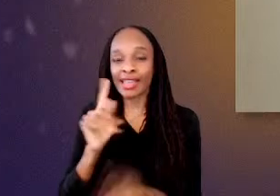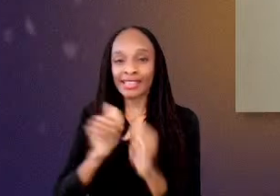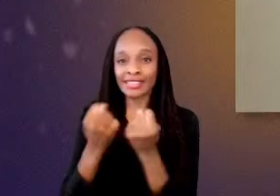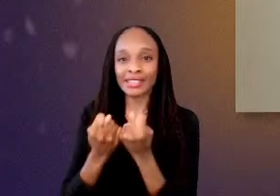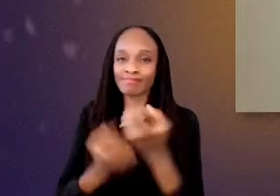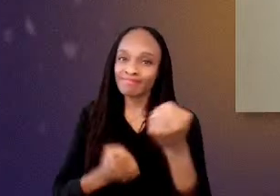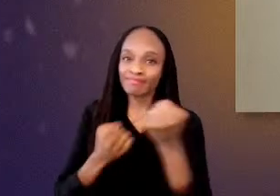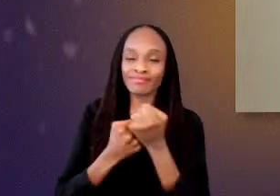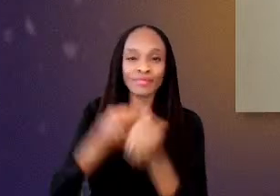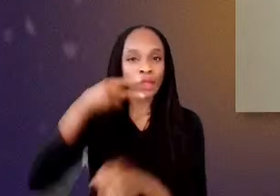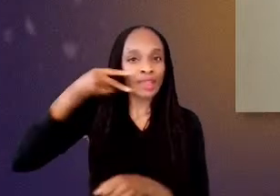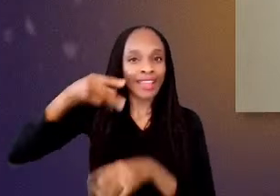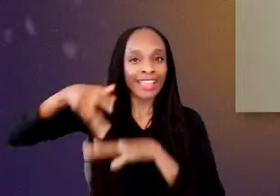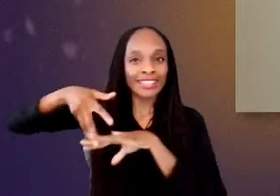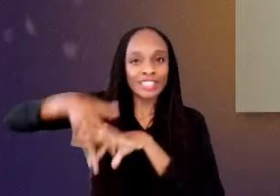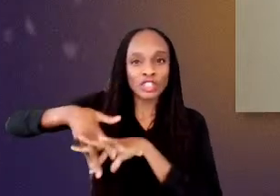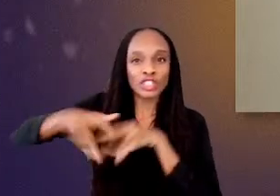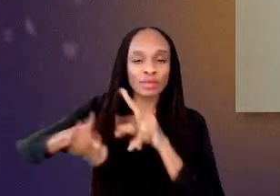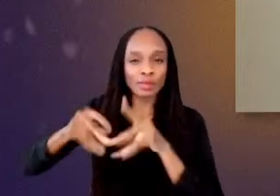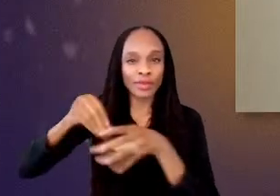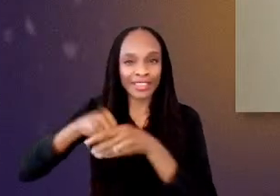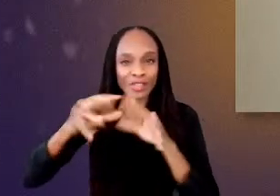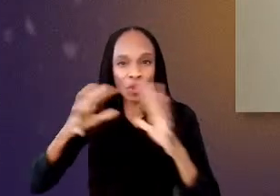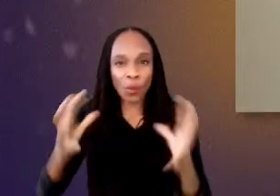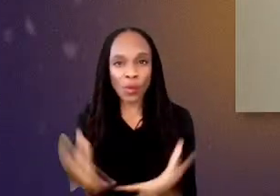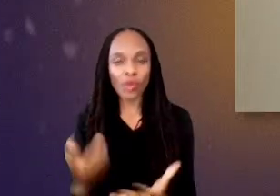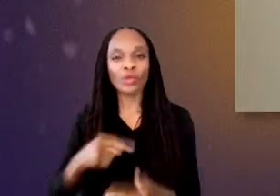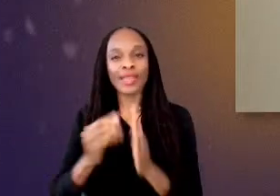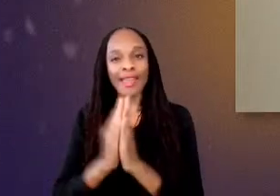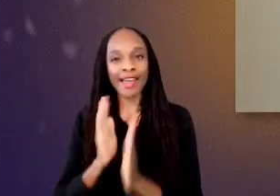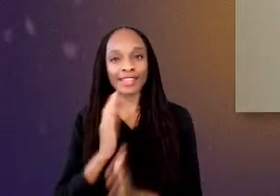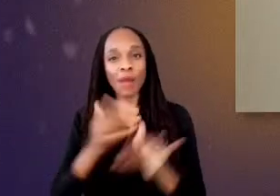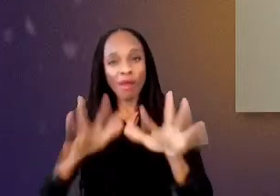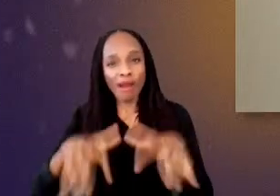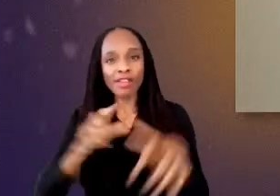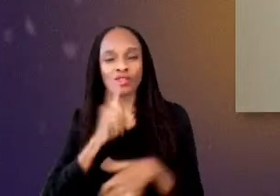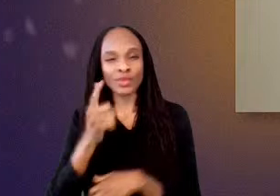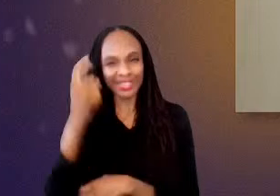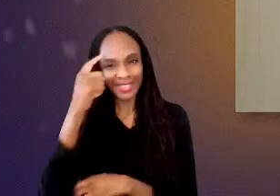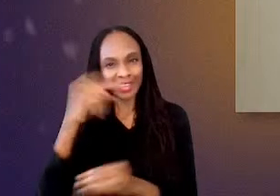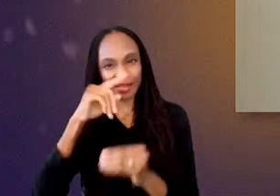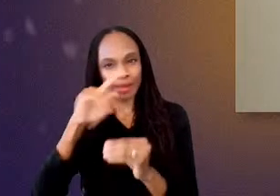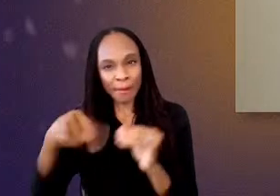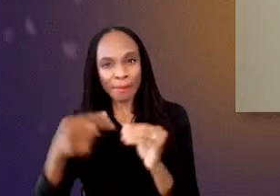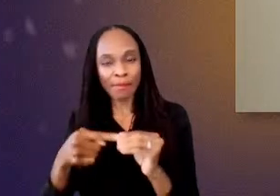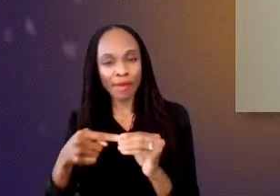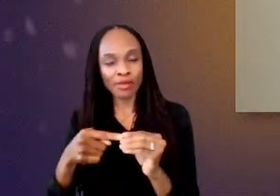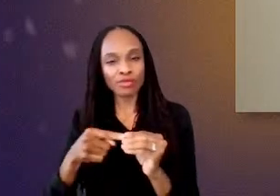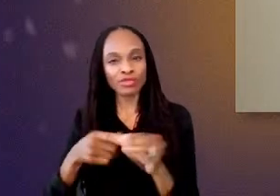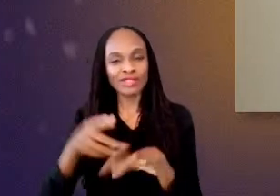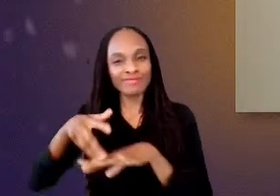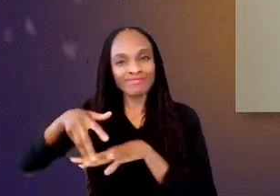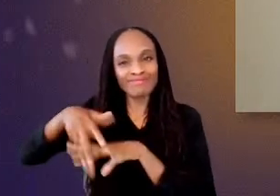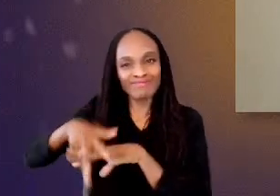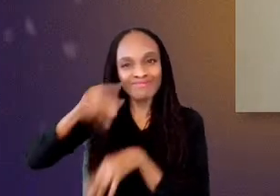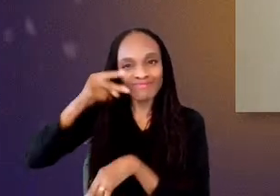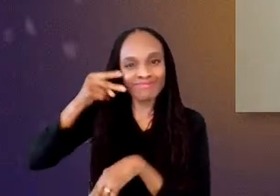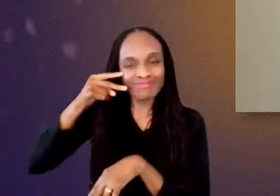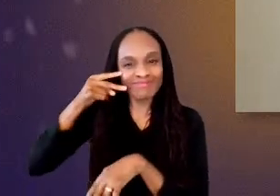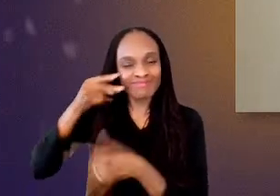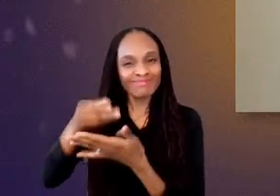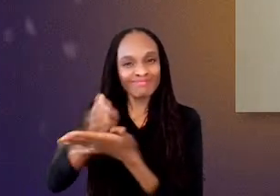Indigenous people worldwide, and we ask our audience to be mindful of Indigenous sovereignty and land rights in their